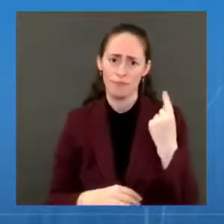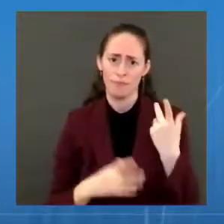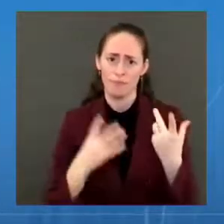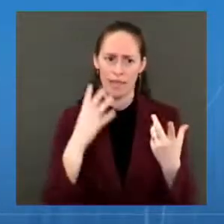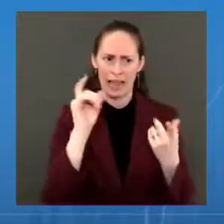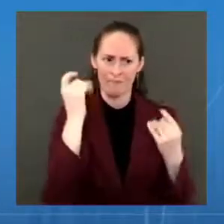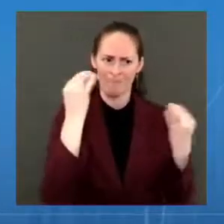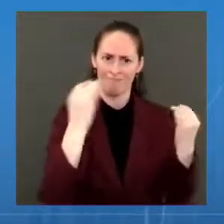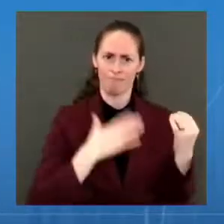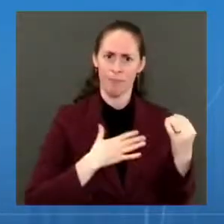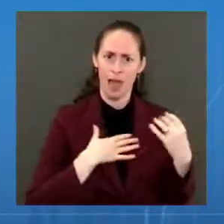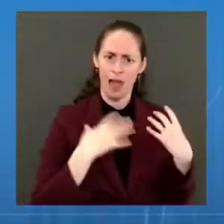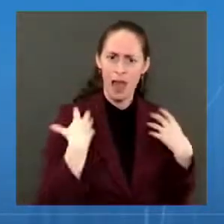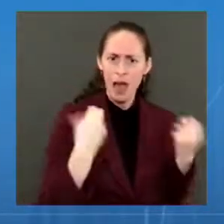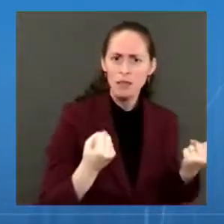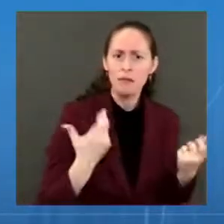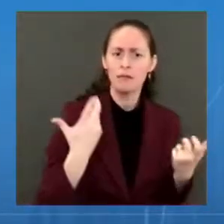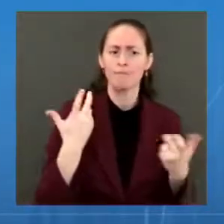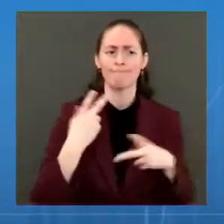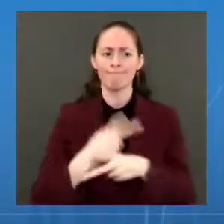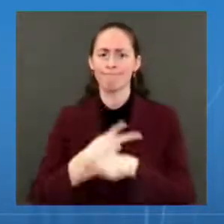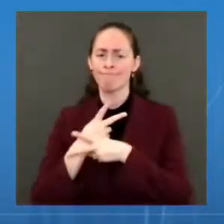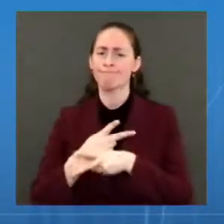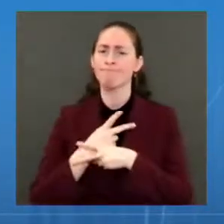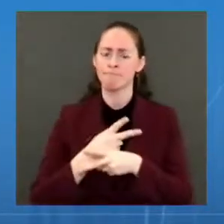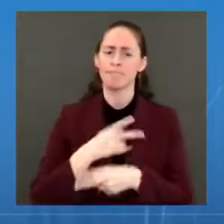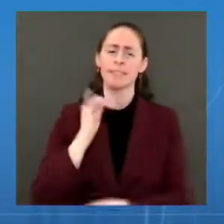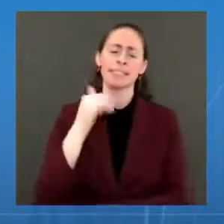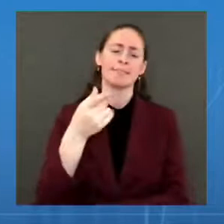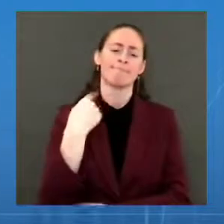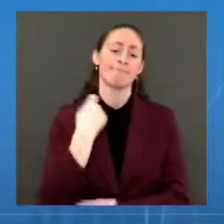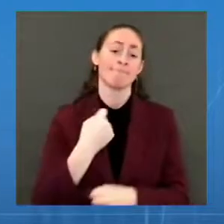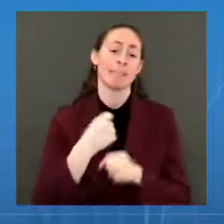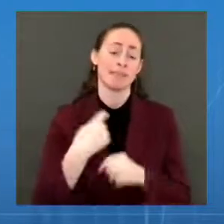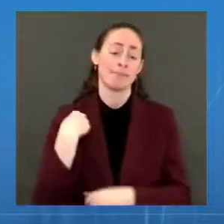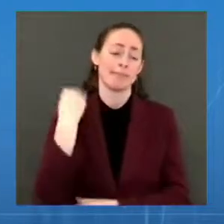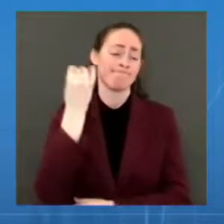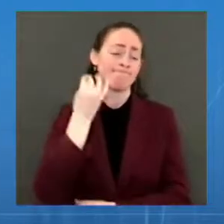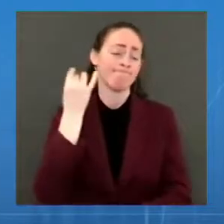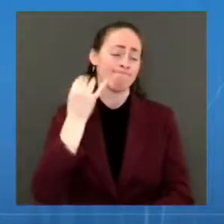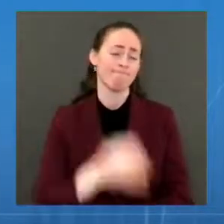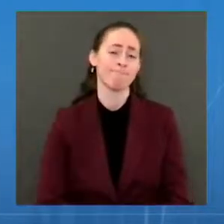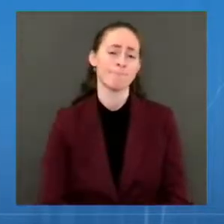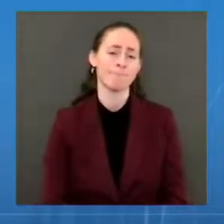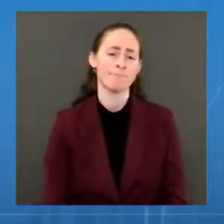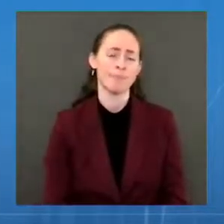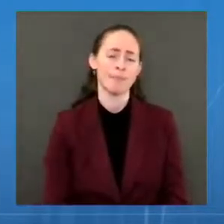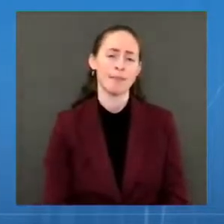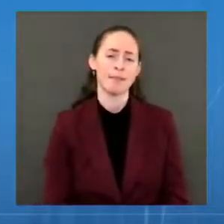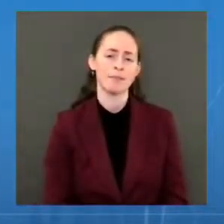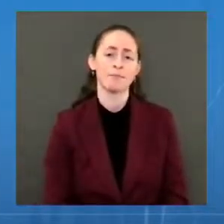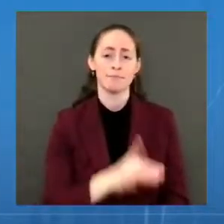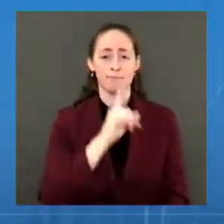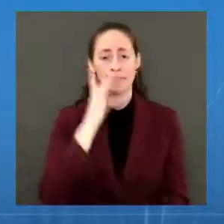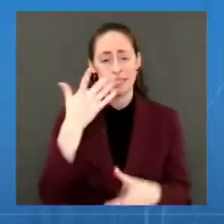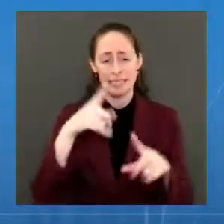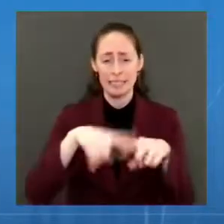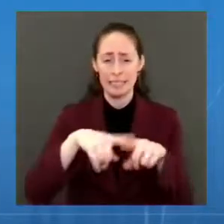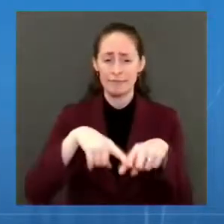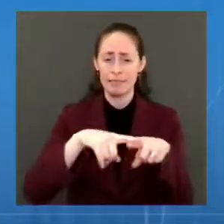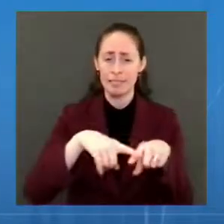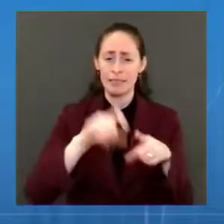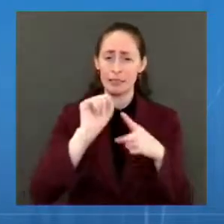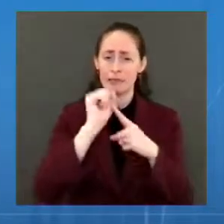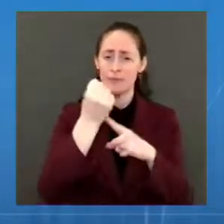other. Practically, to your question, much of this depends on the specific situation, whether there are vulnerable people